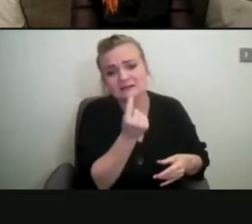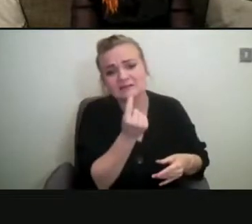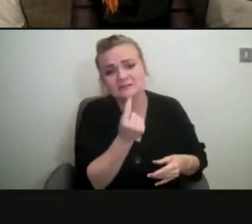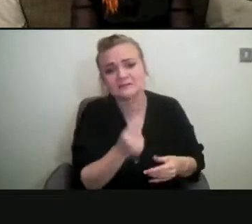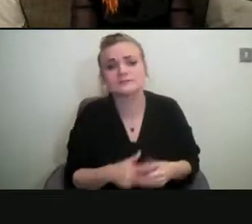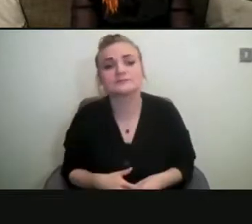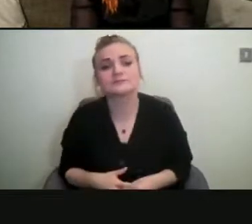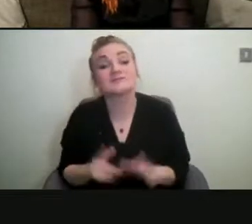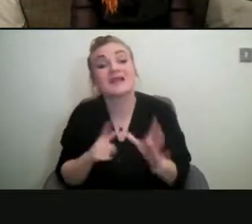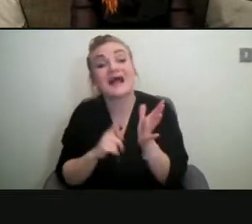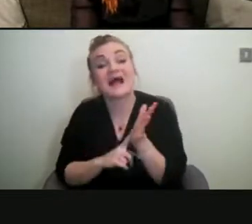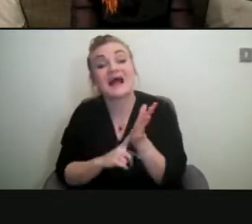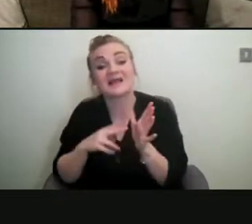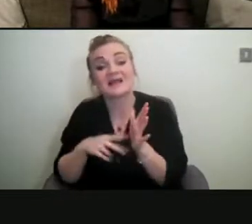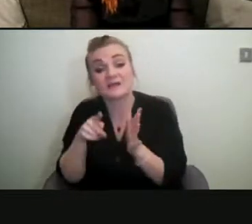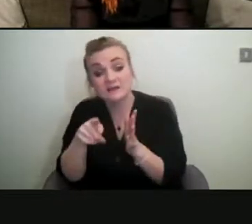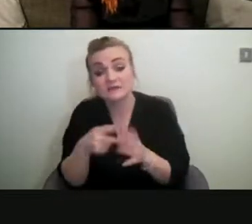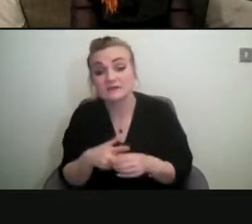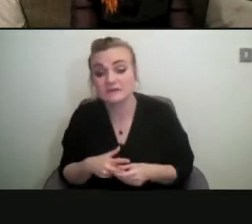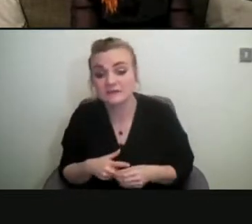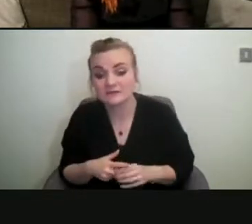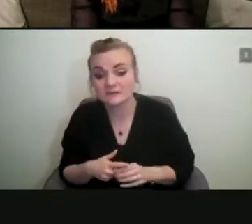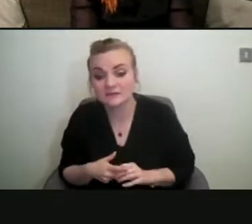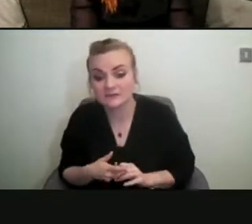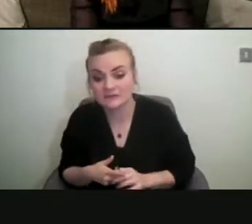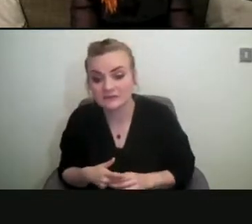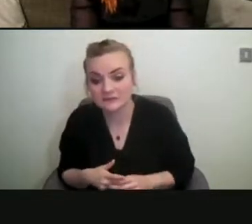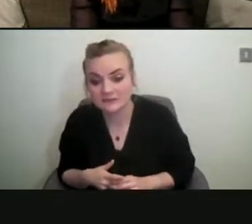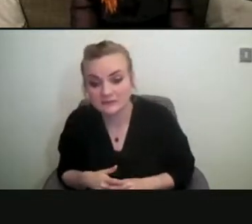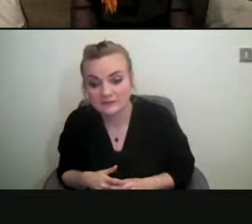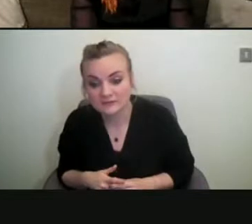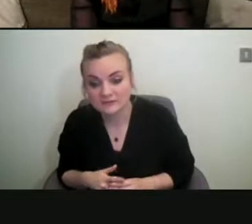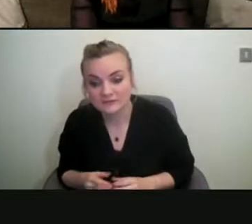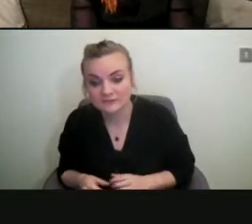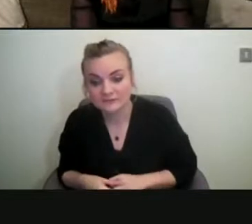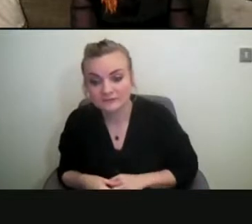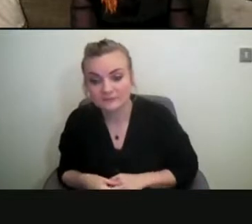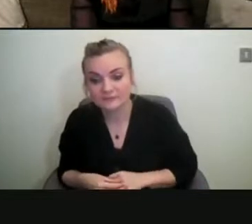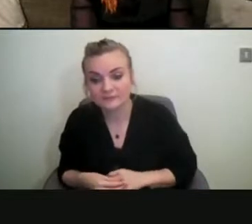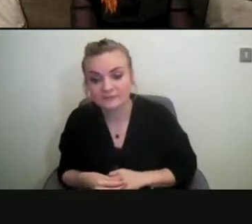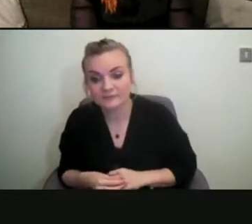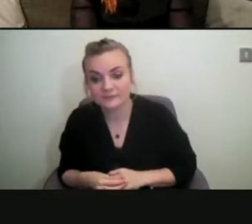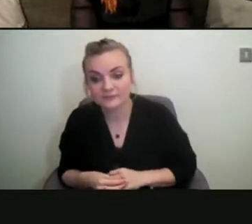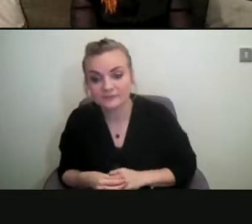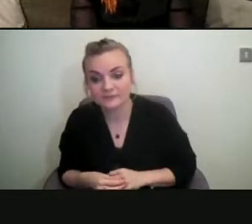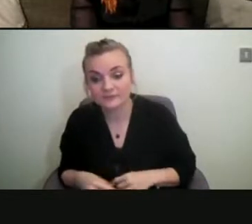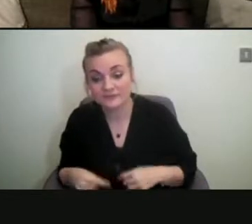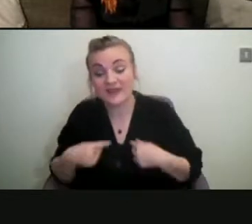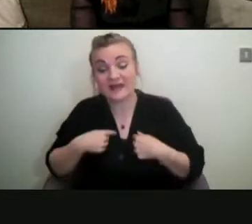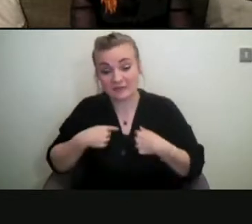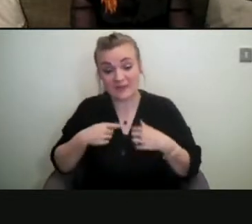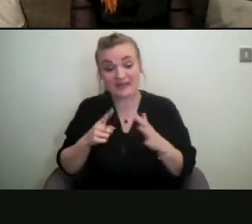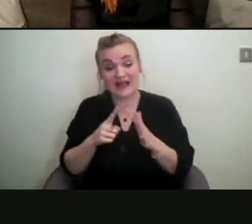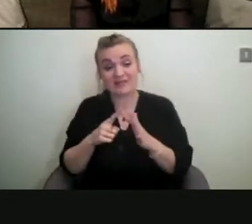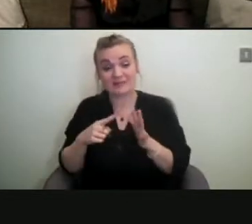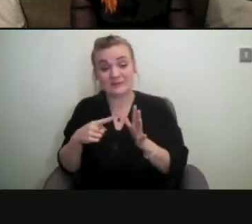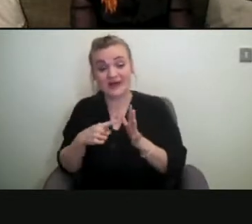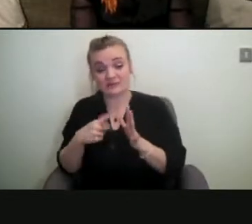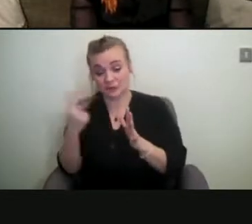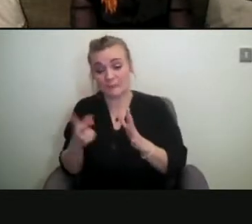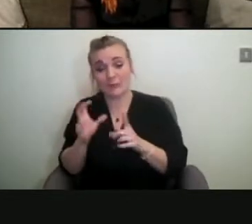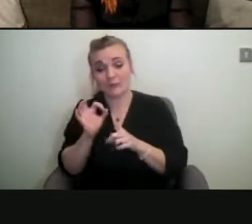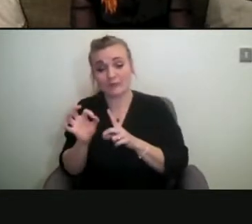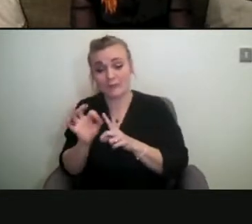Alan? I'm going to take the point of Elizabeth and Andrew. I